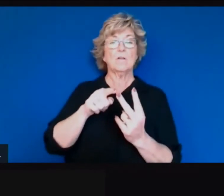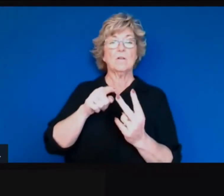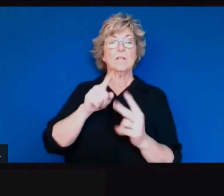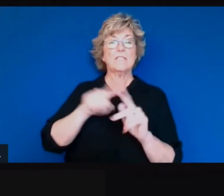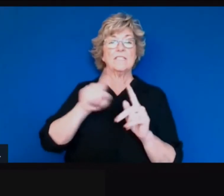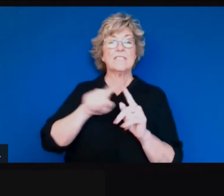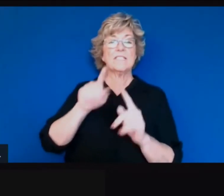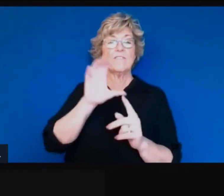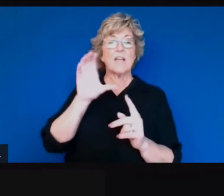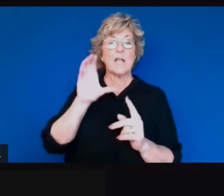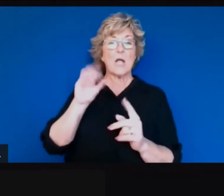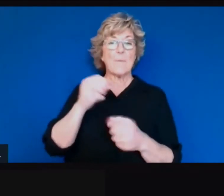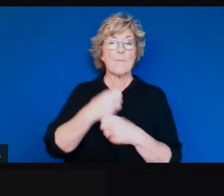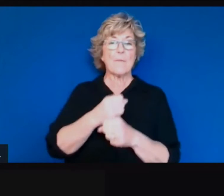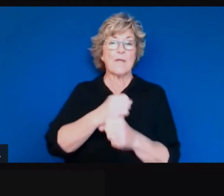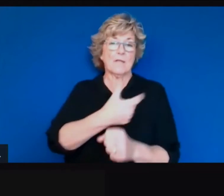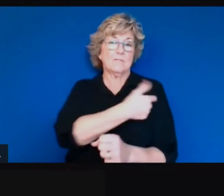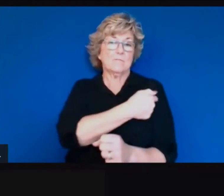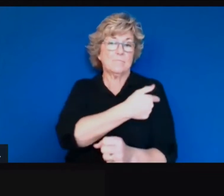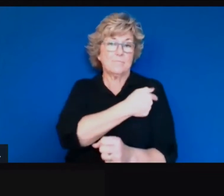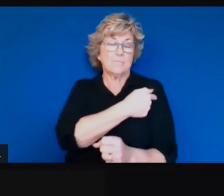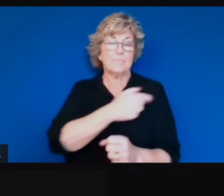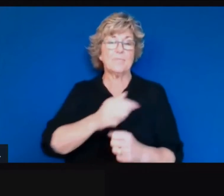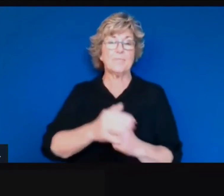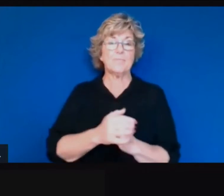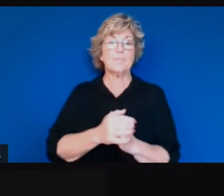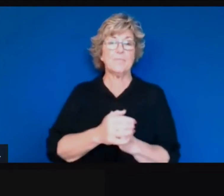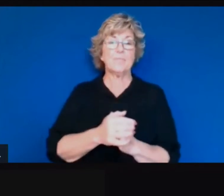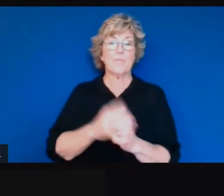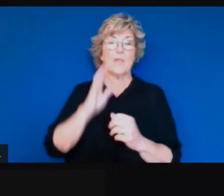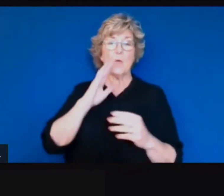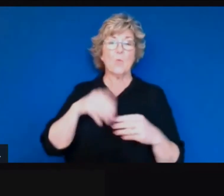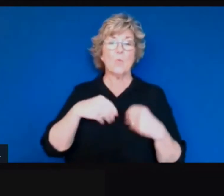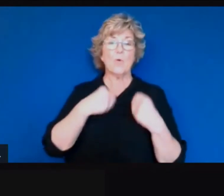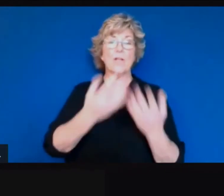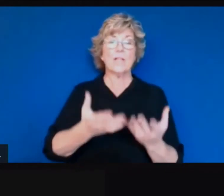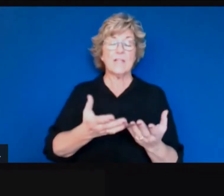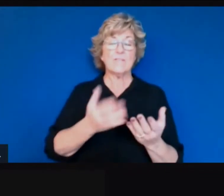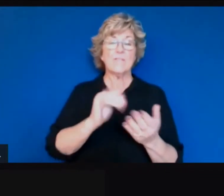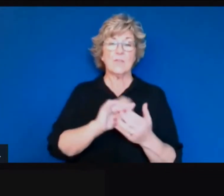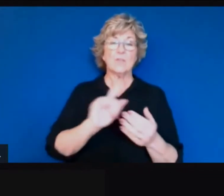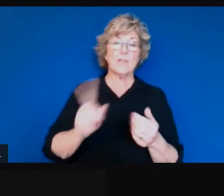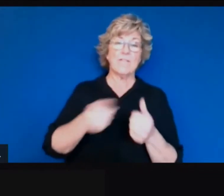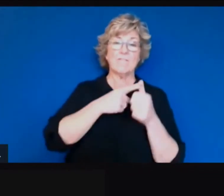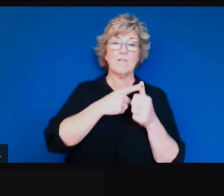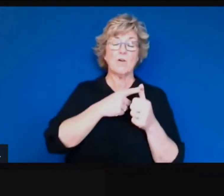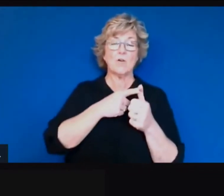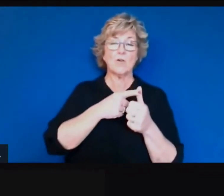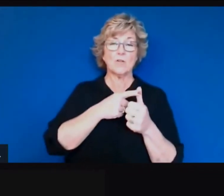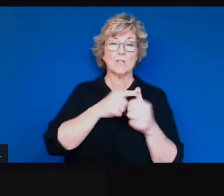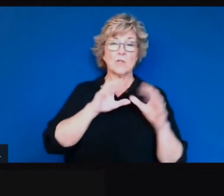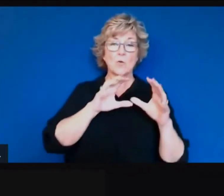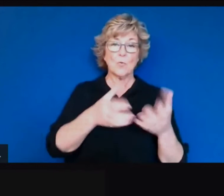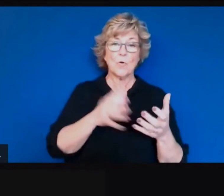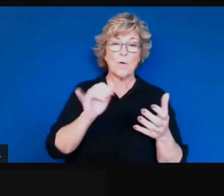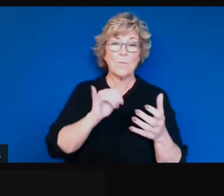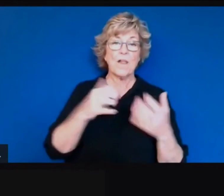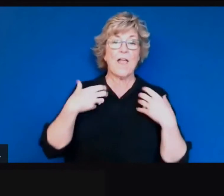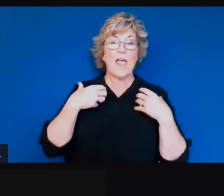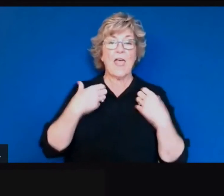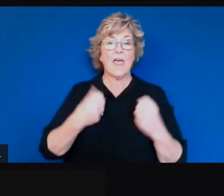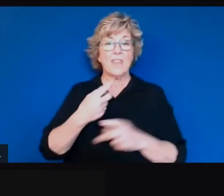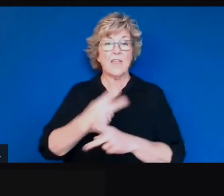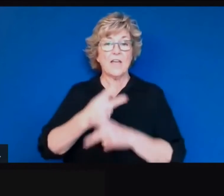be provided to that priority group 1A. That includes our frontline healthcare